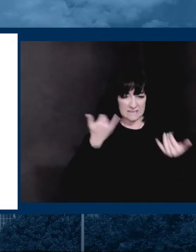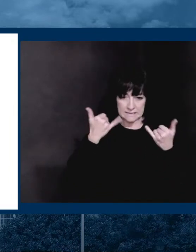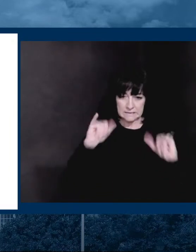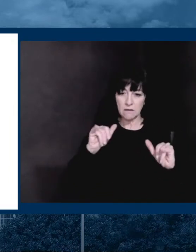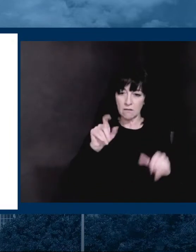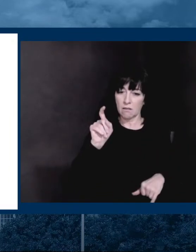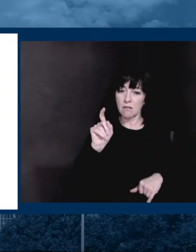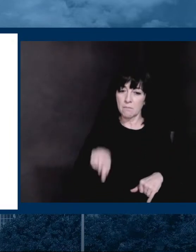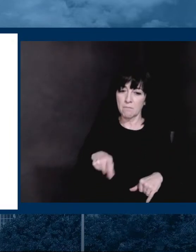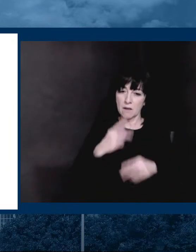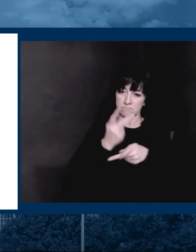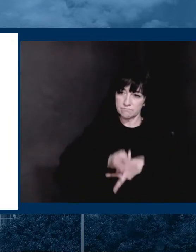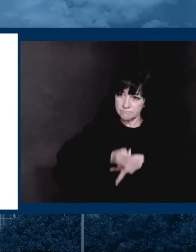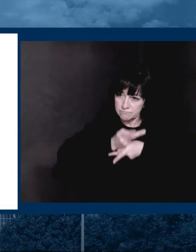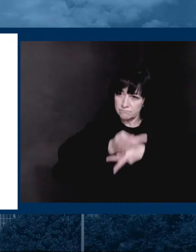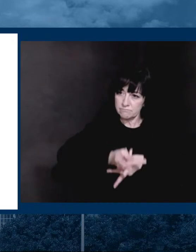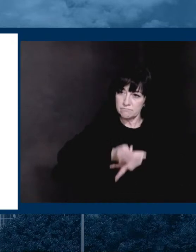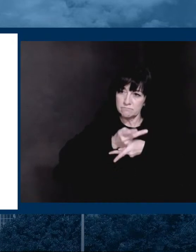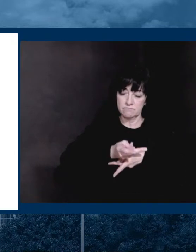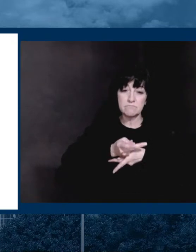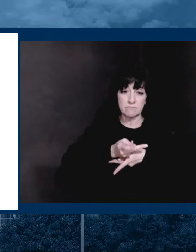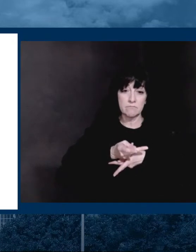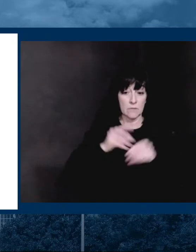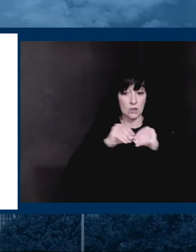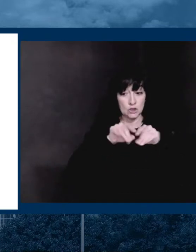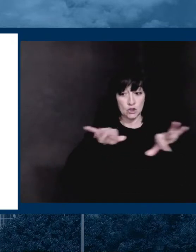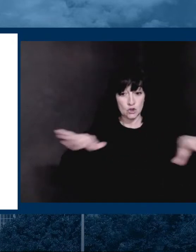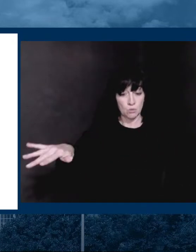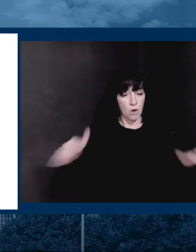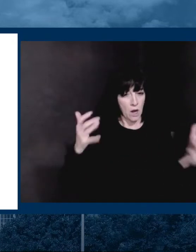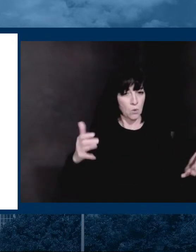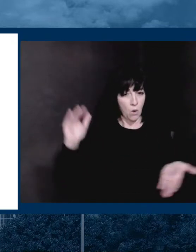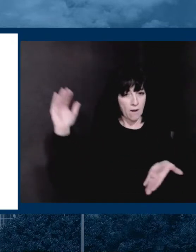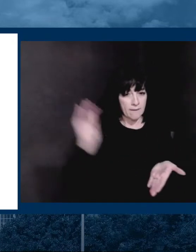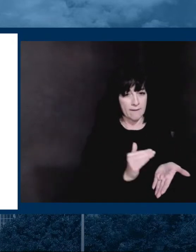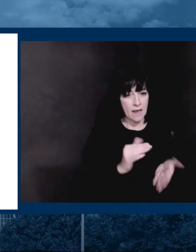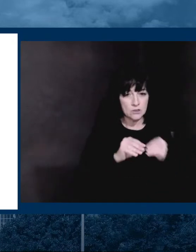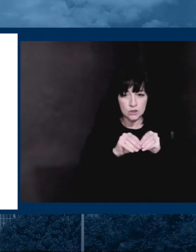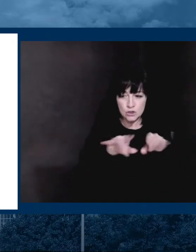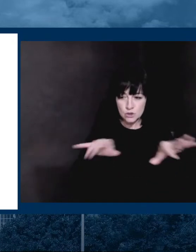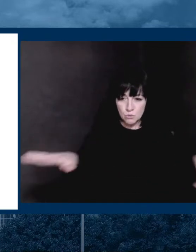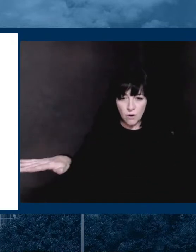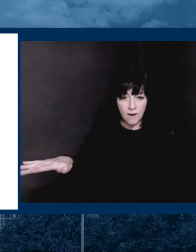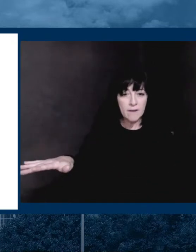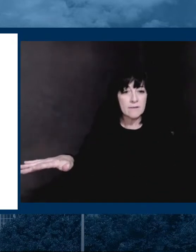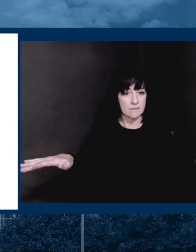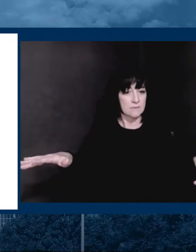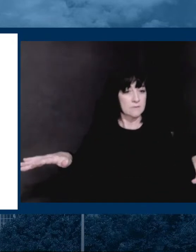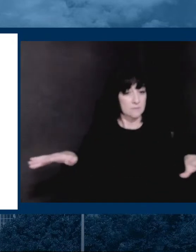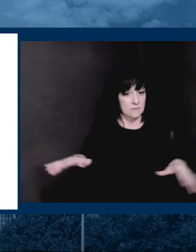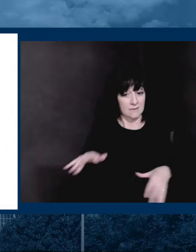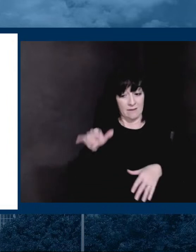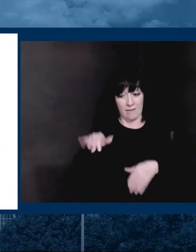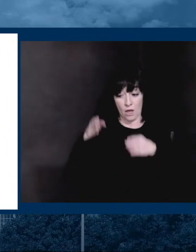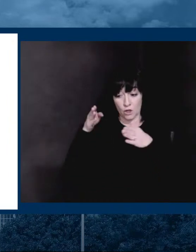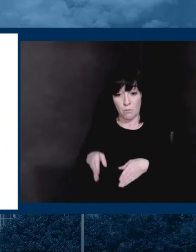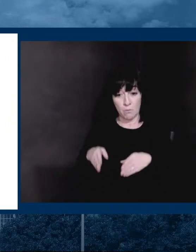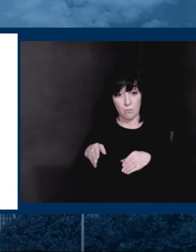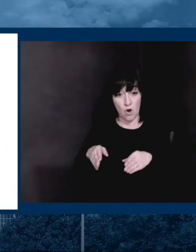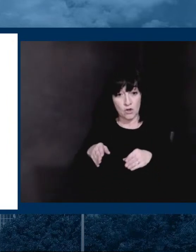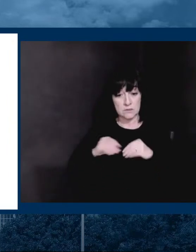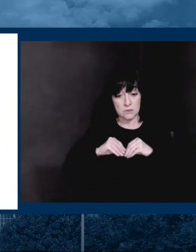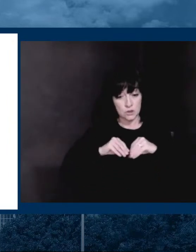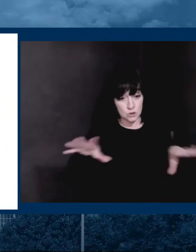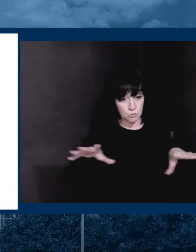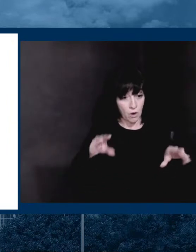we can reduce this spread. We can reduce the number, the transmission that goes from one person to